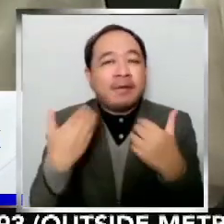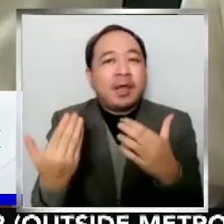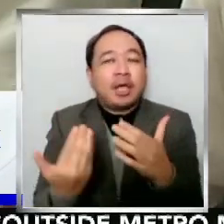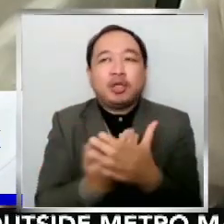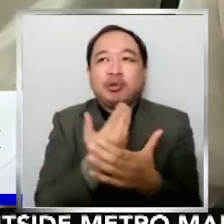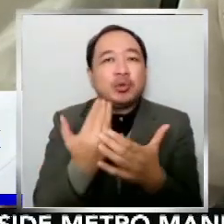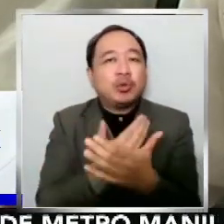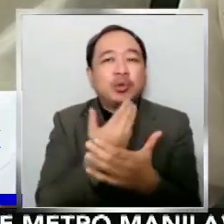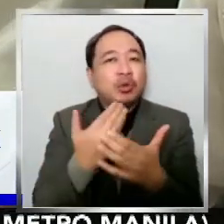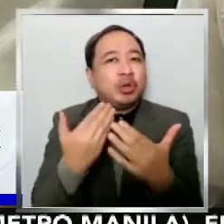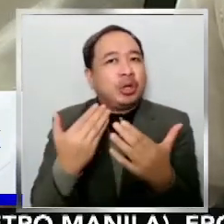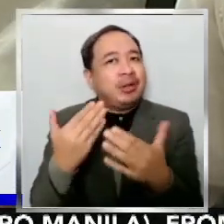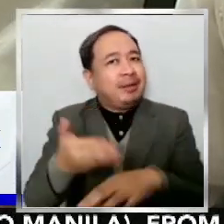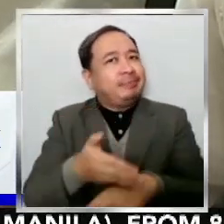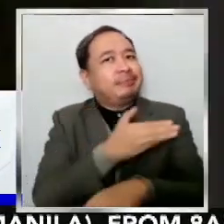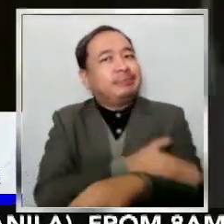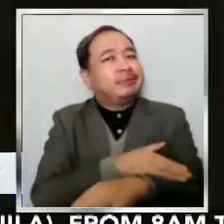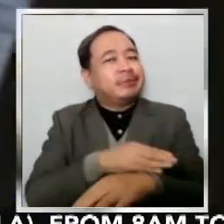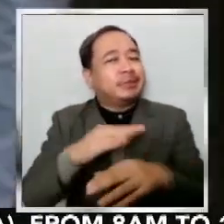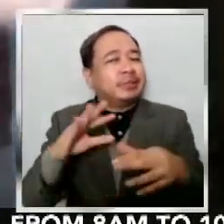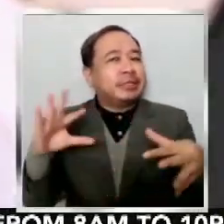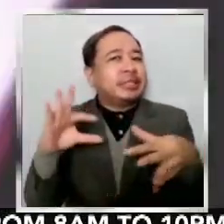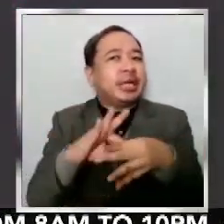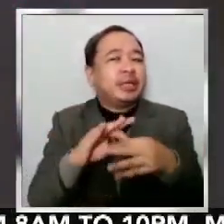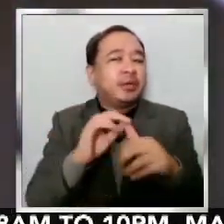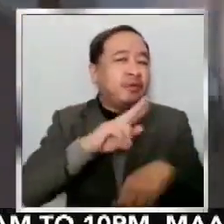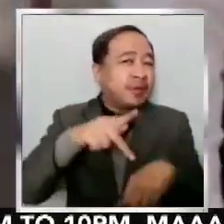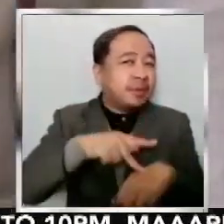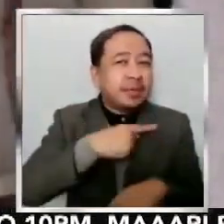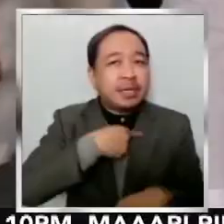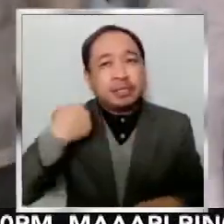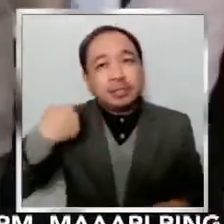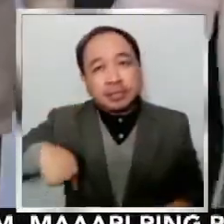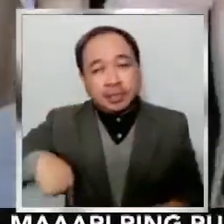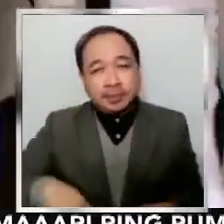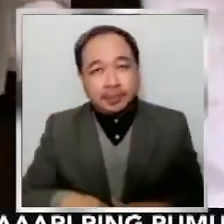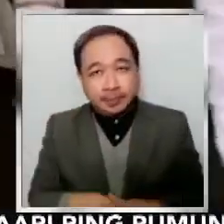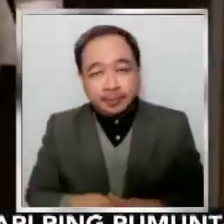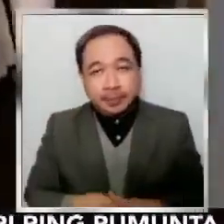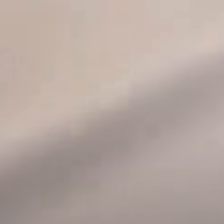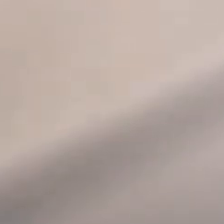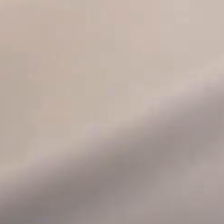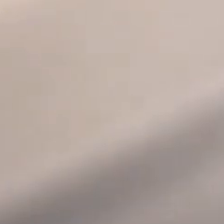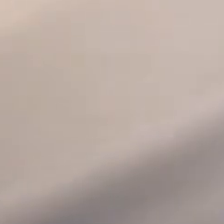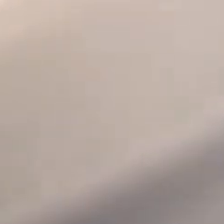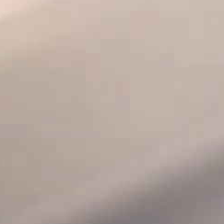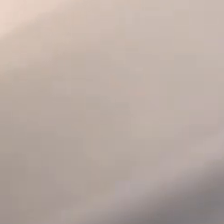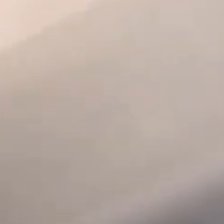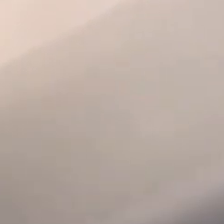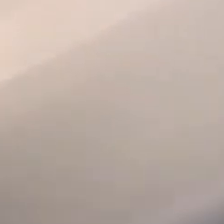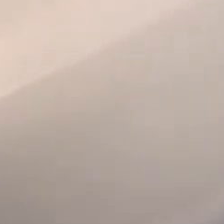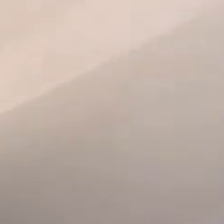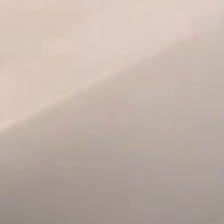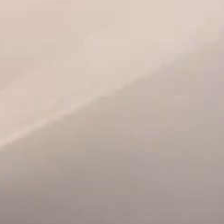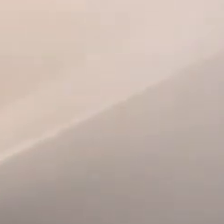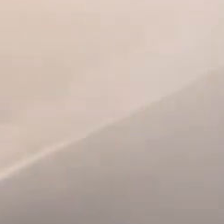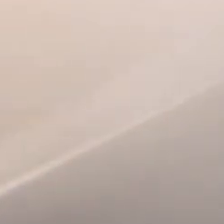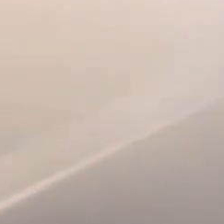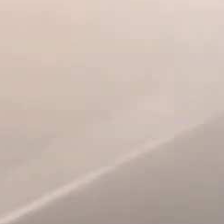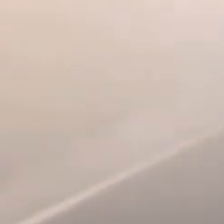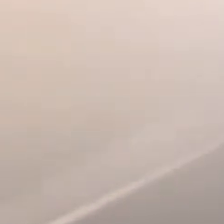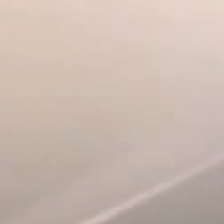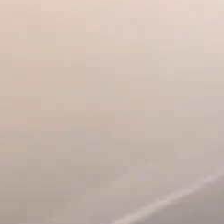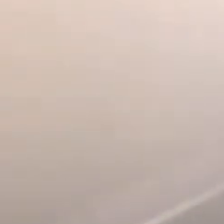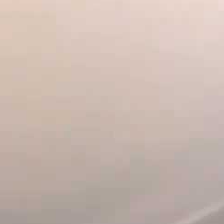for the bilateral relationship. JP Soriano, nakatutok 24 oras. Hindi natutulog ang mga balita.